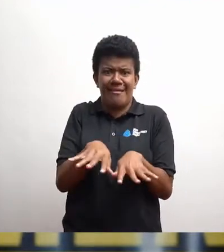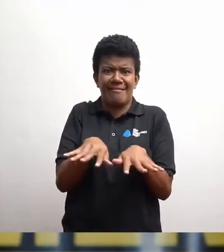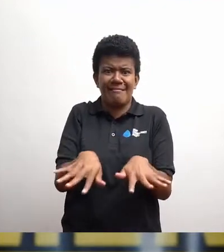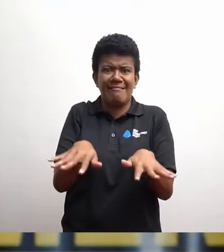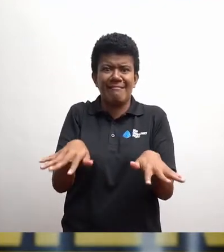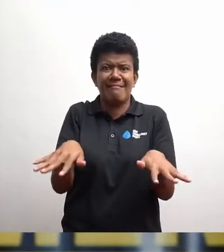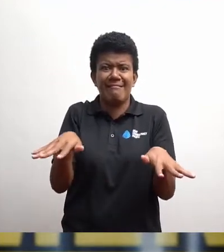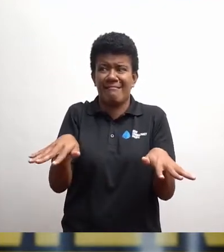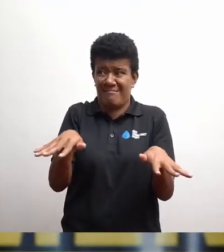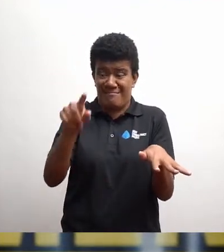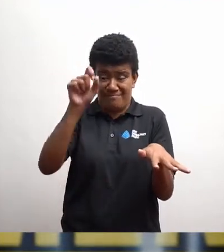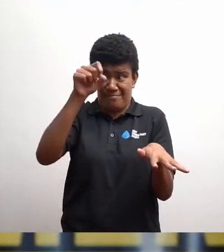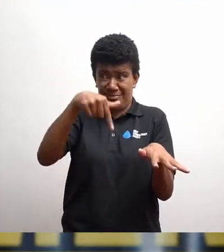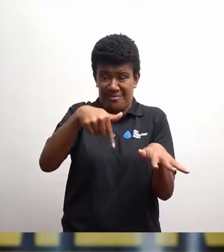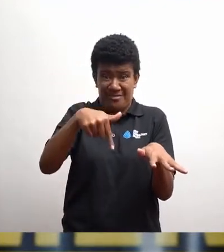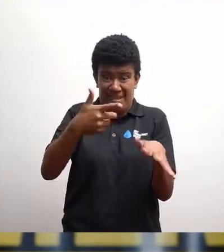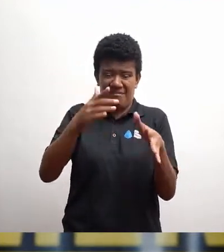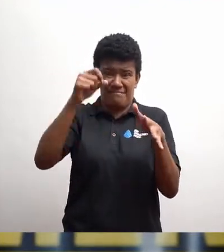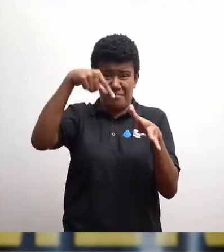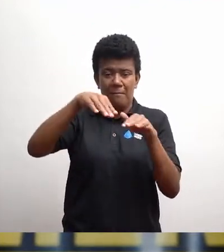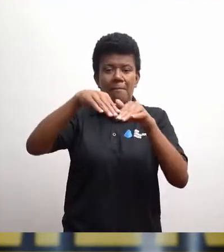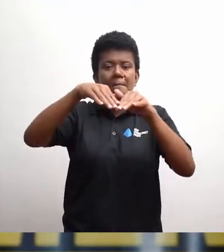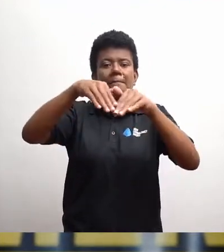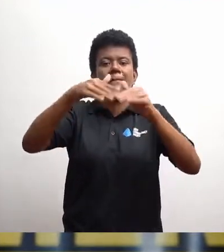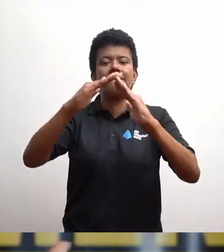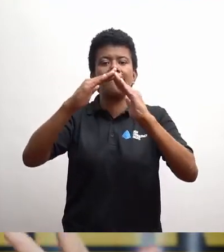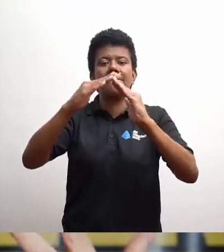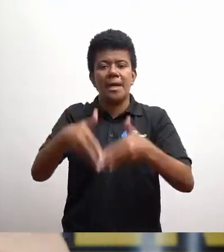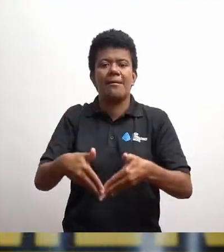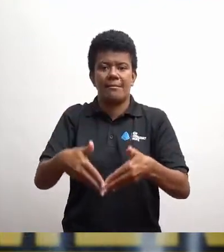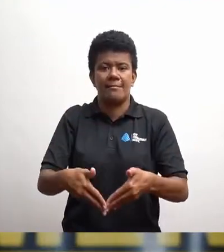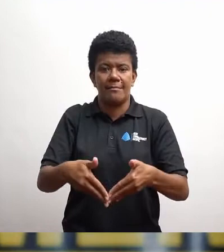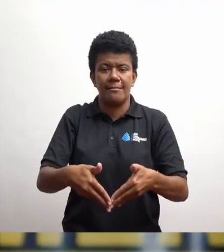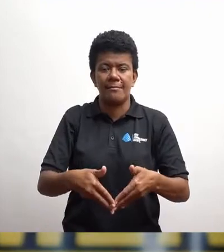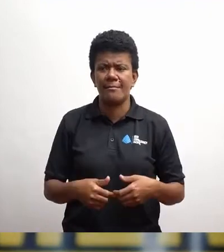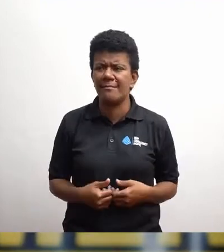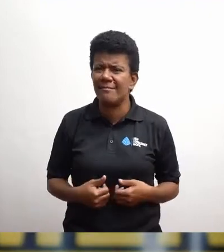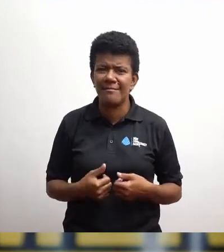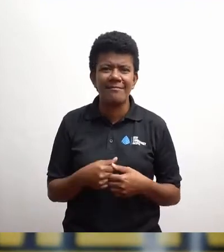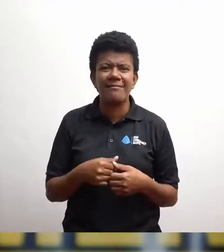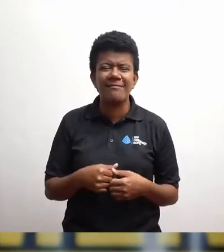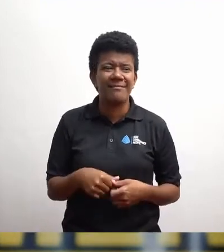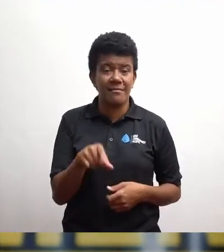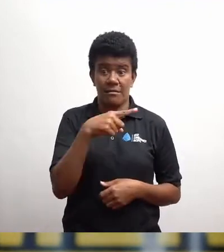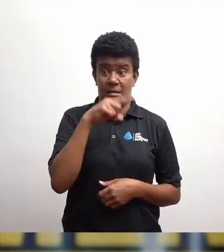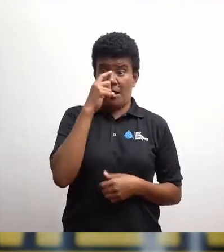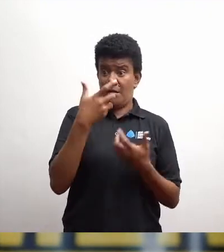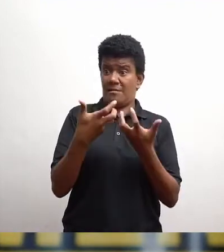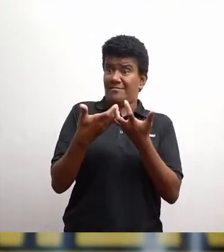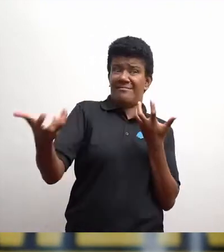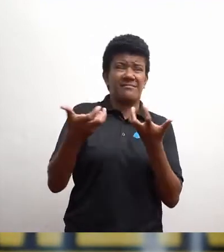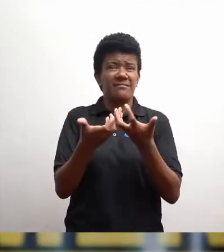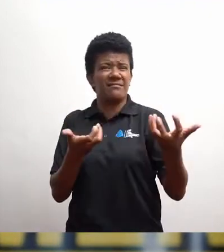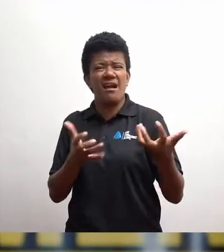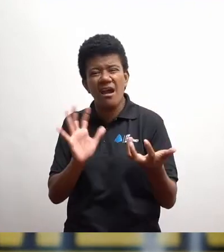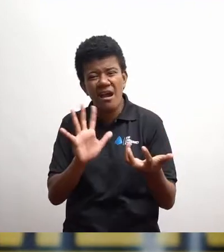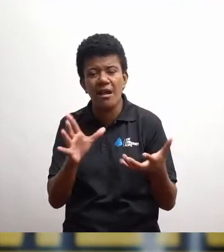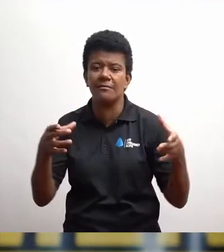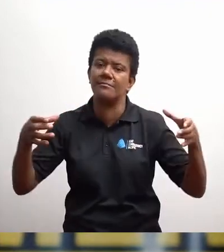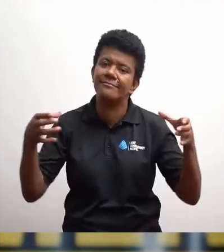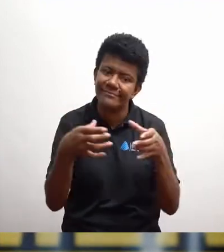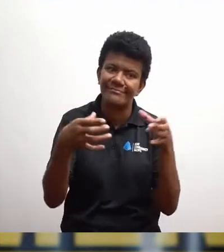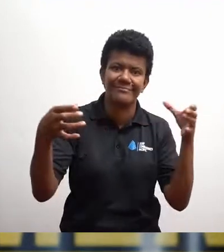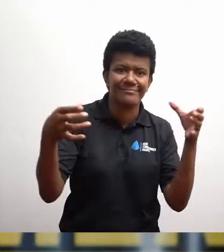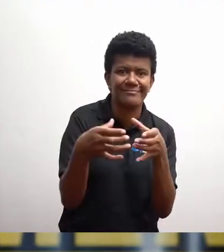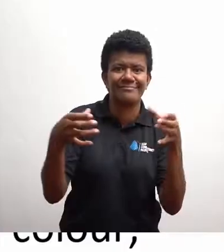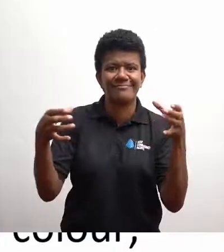go kaput. Right? So interdependent, and they are indivisible. They are part of one thing, right? And